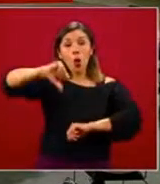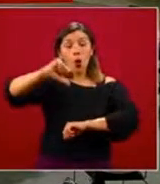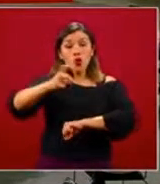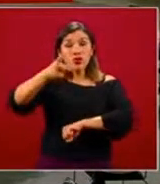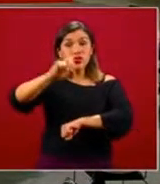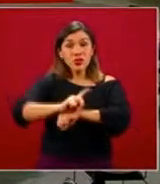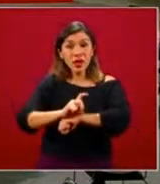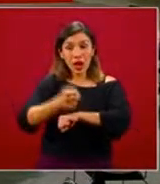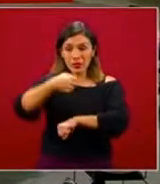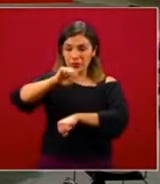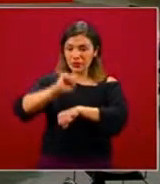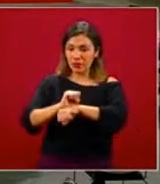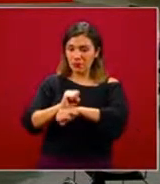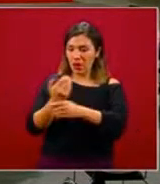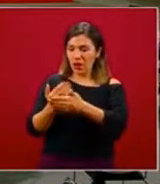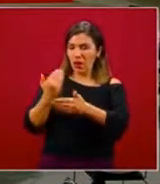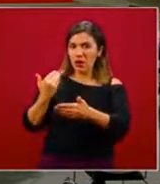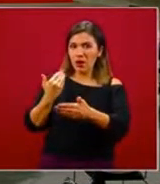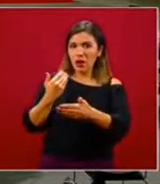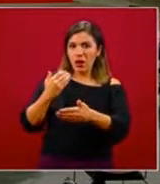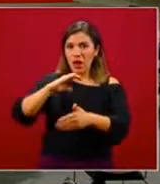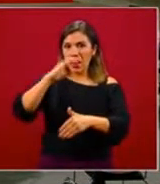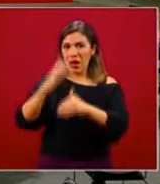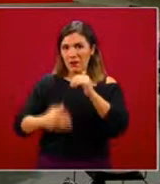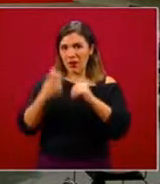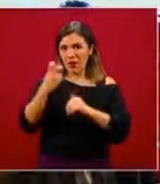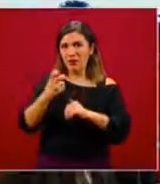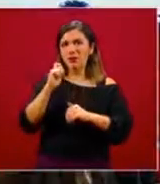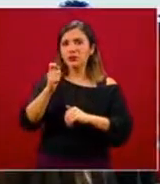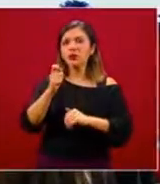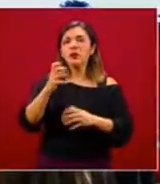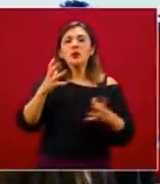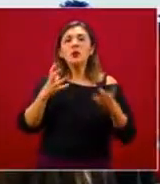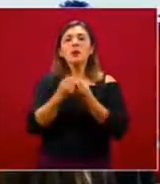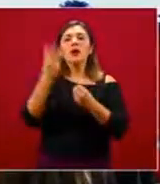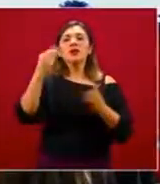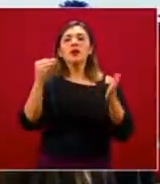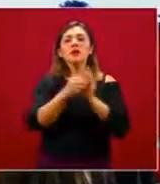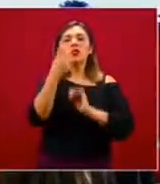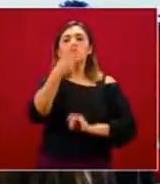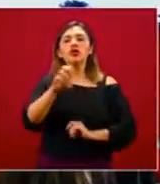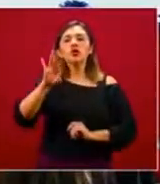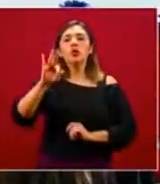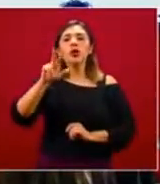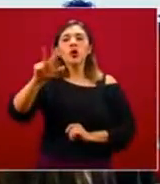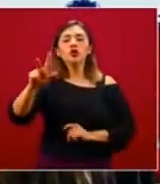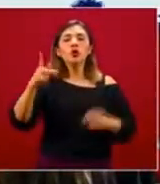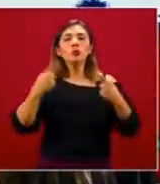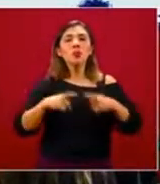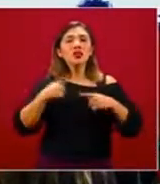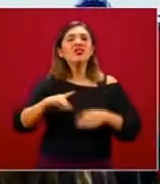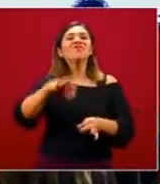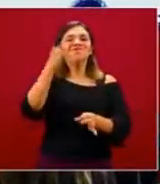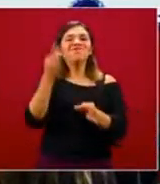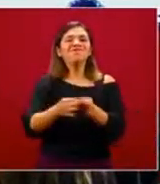In this slide is more evident that as of today, we have